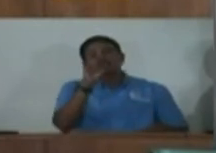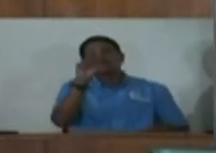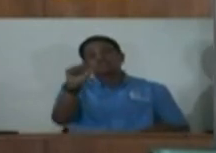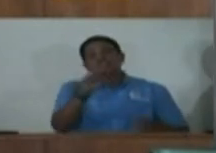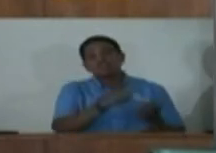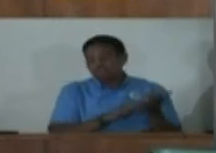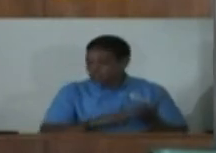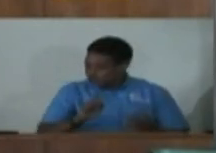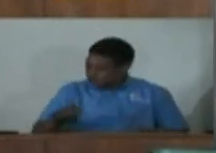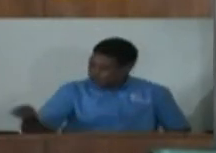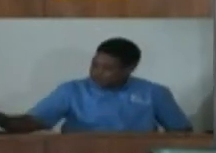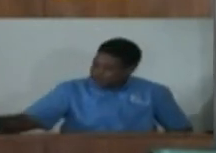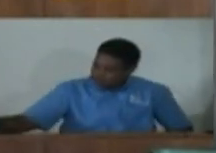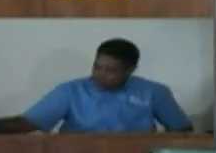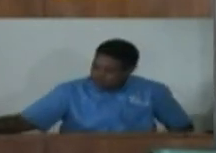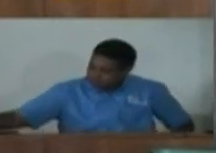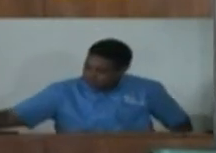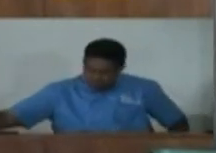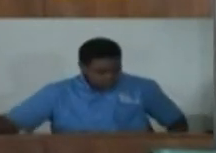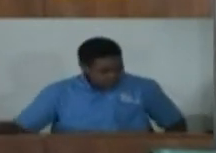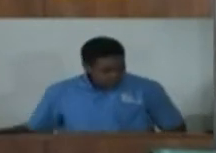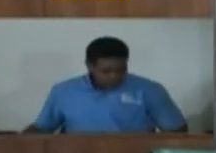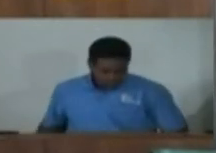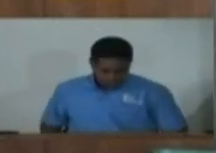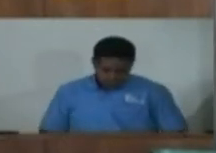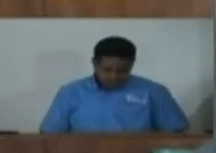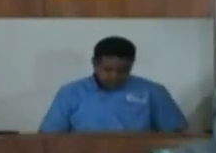registry. And I believe that